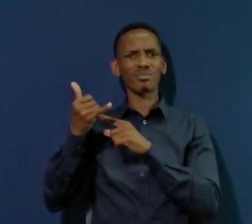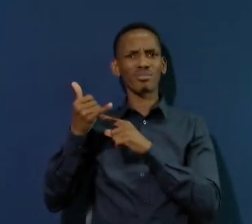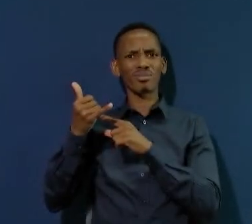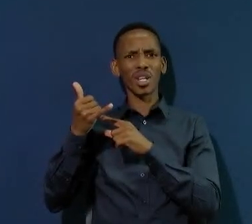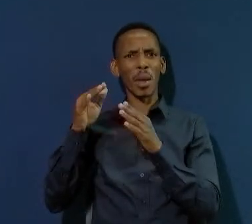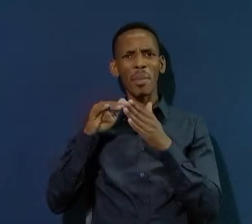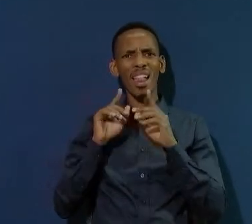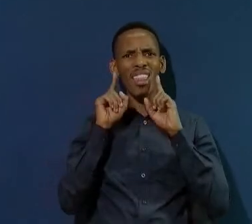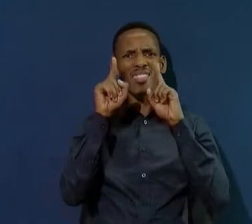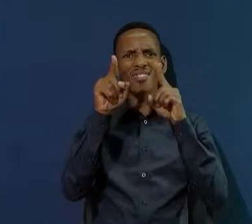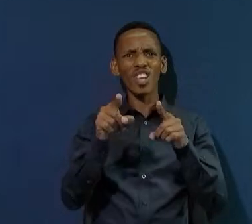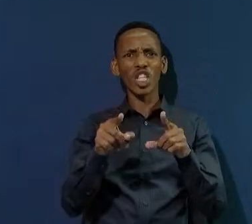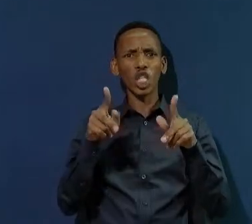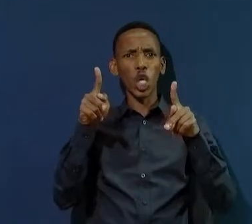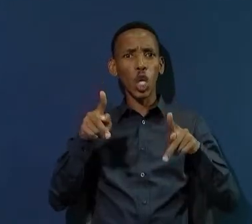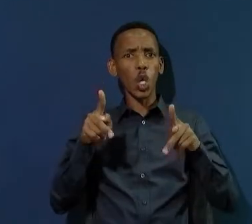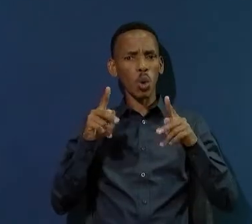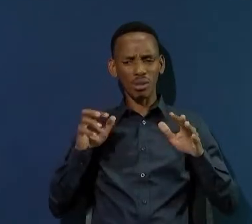them